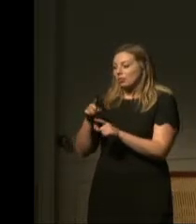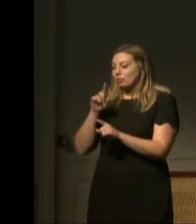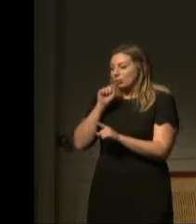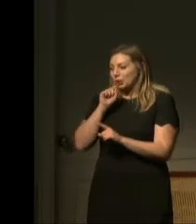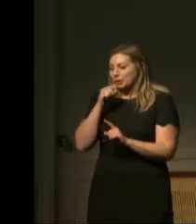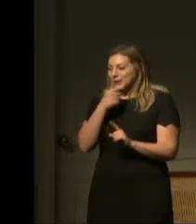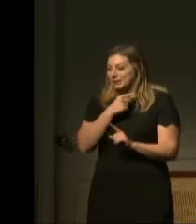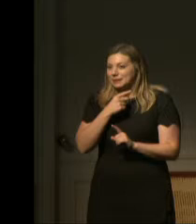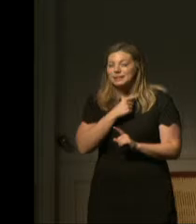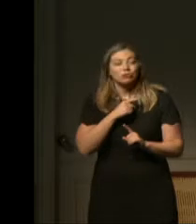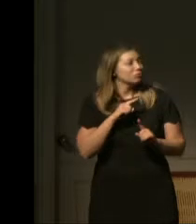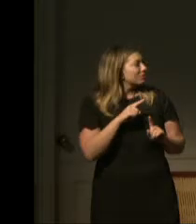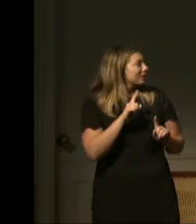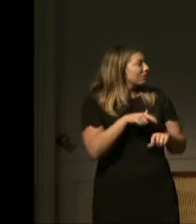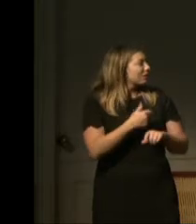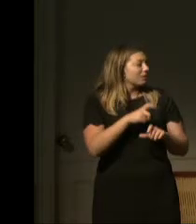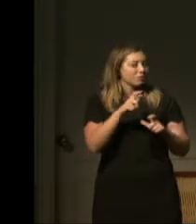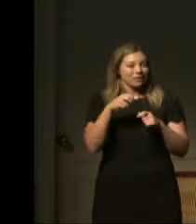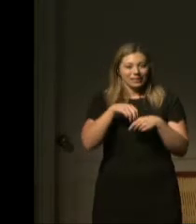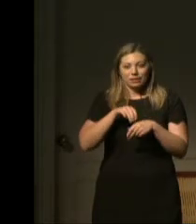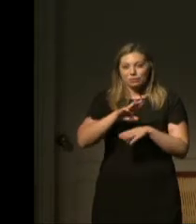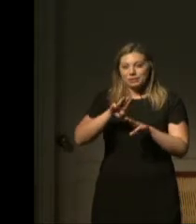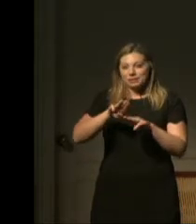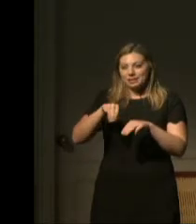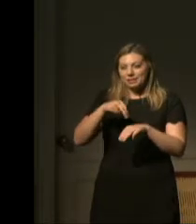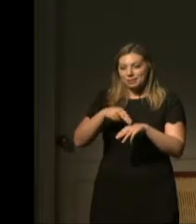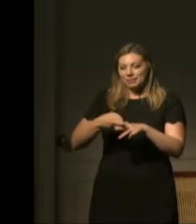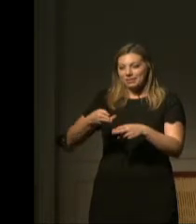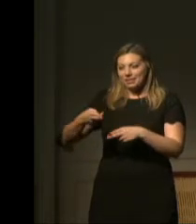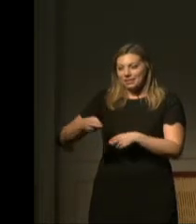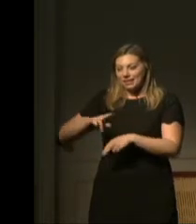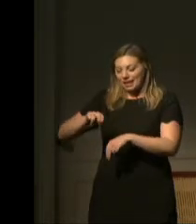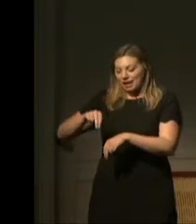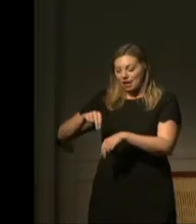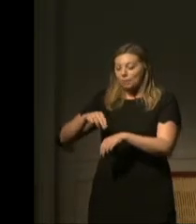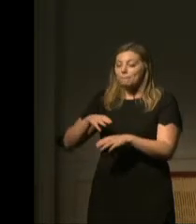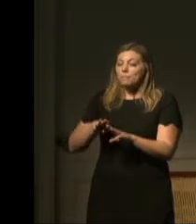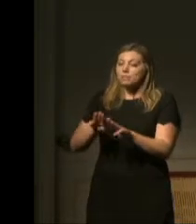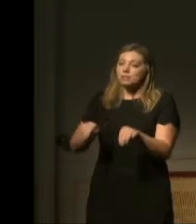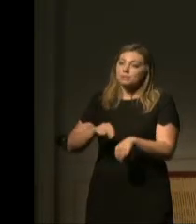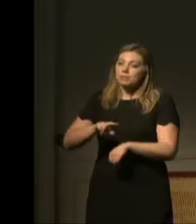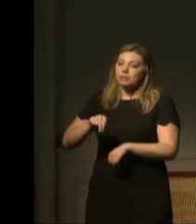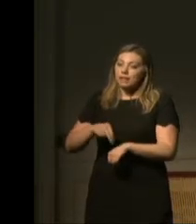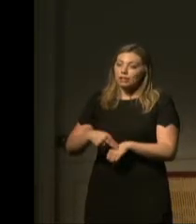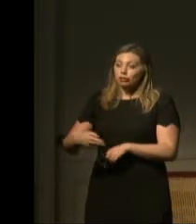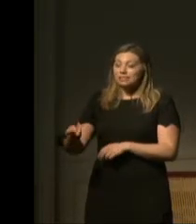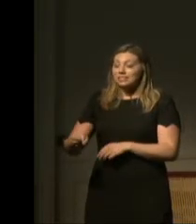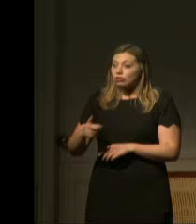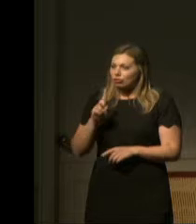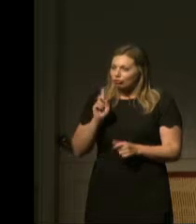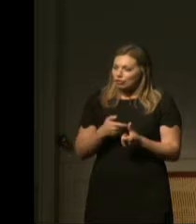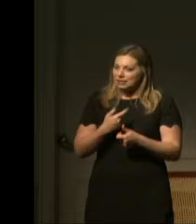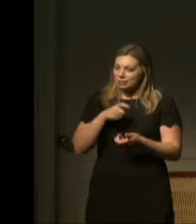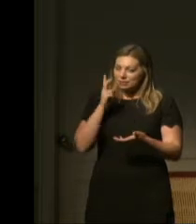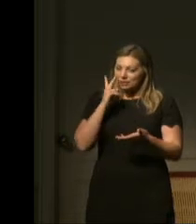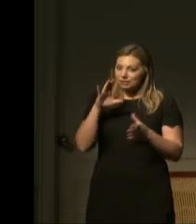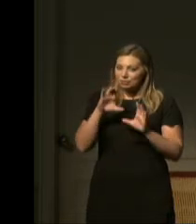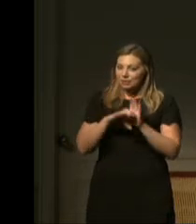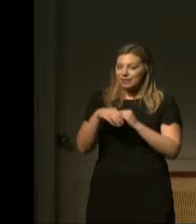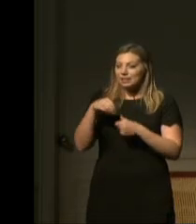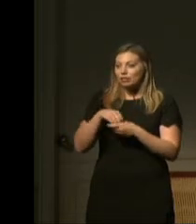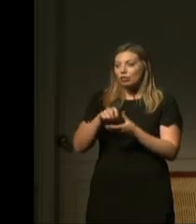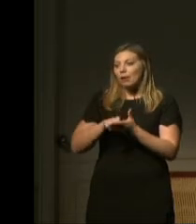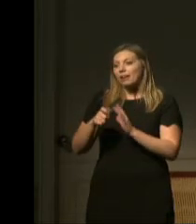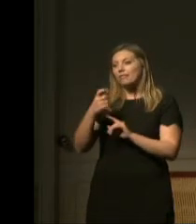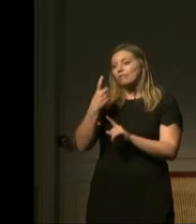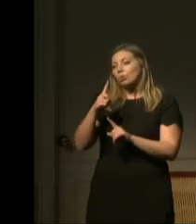photographer at the National Museum of Natural History. The first time I saw this photo was in the writing of Professor Stephen Lubar,